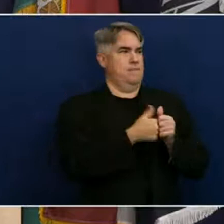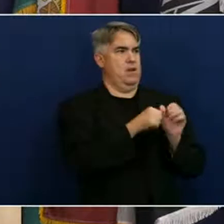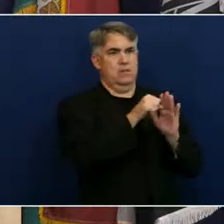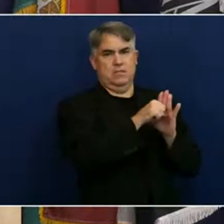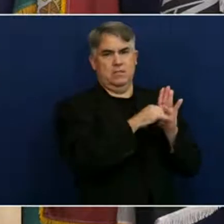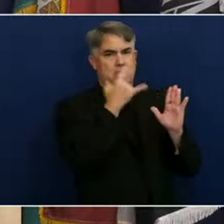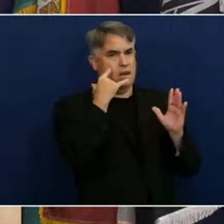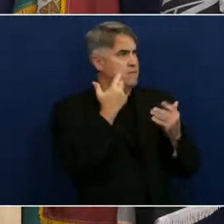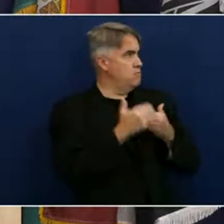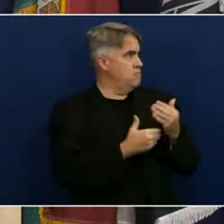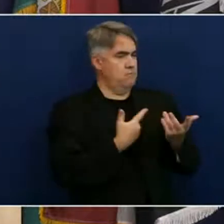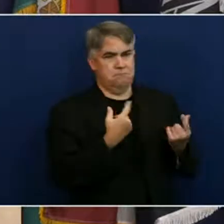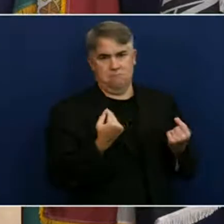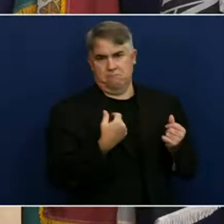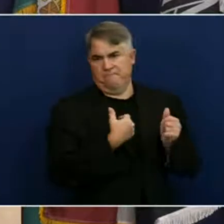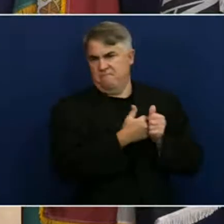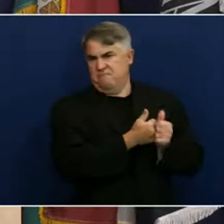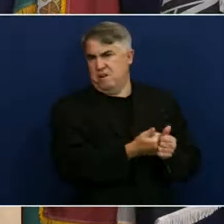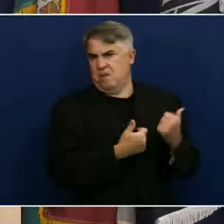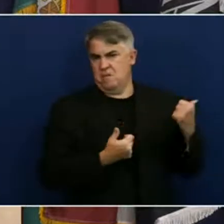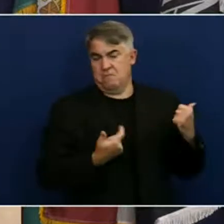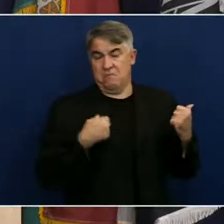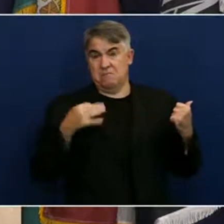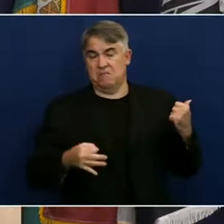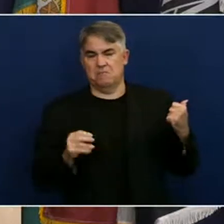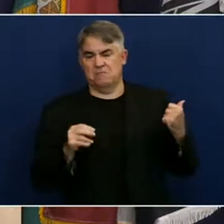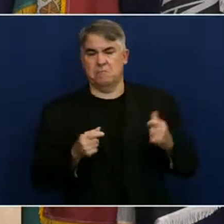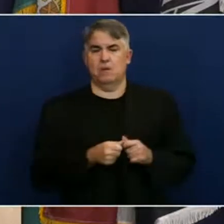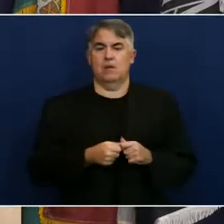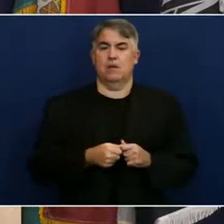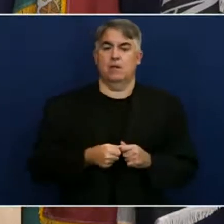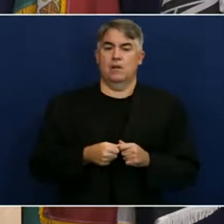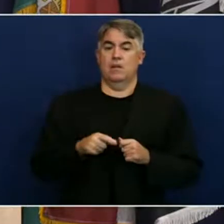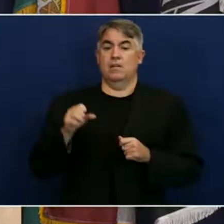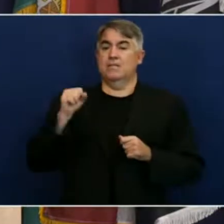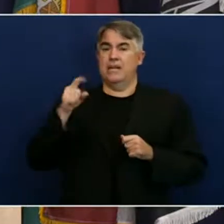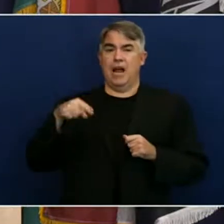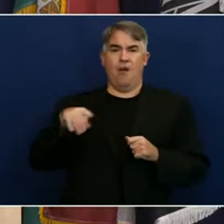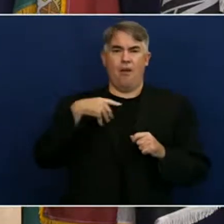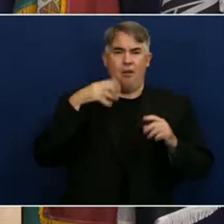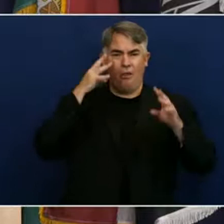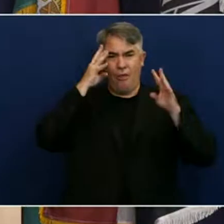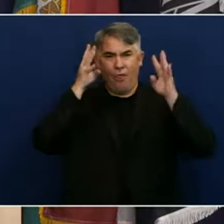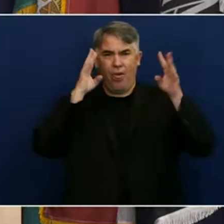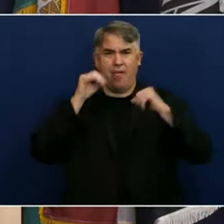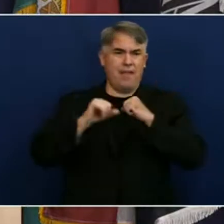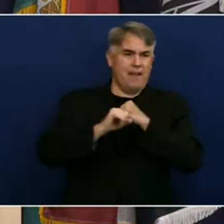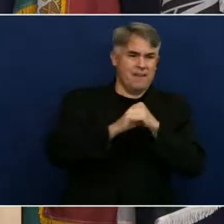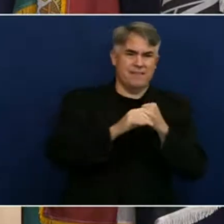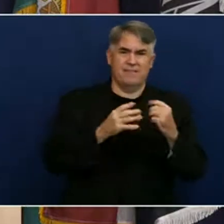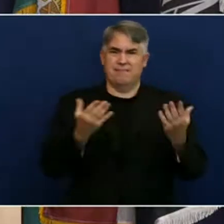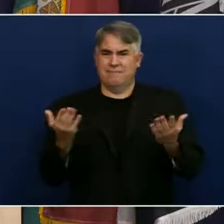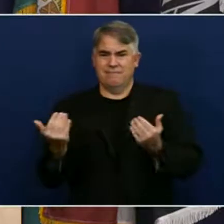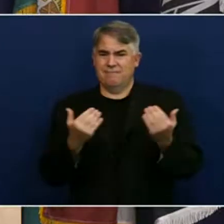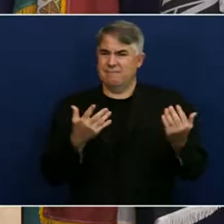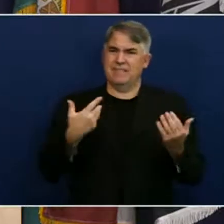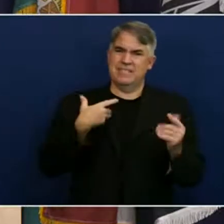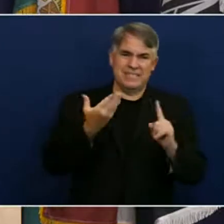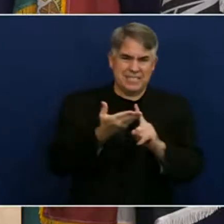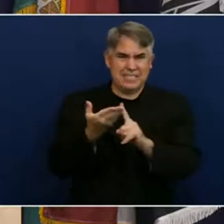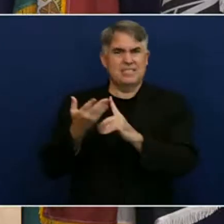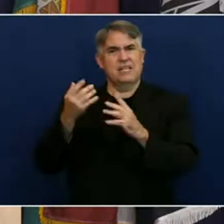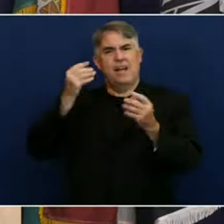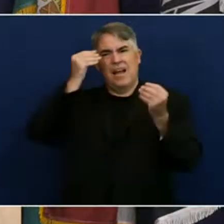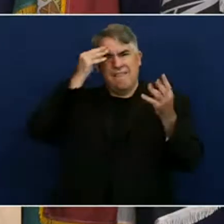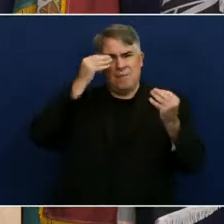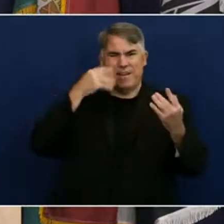pressure on ourselves to make sure we're thinking about new and creative and innovative ways to engage with folks and to not just